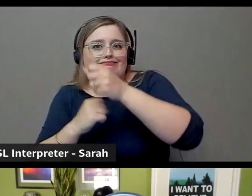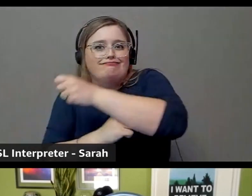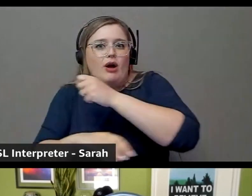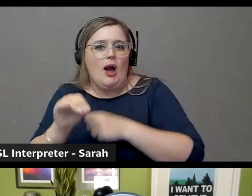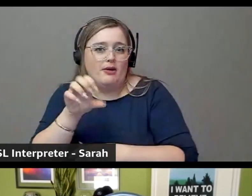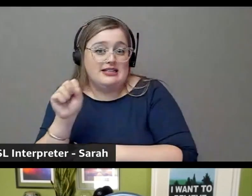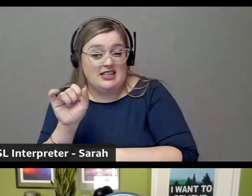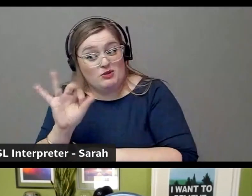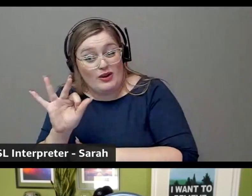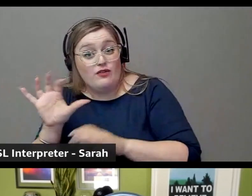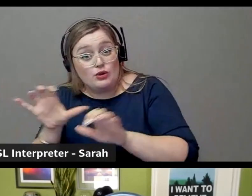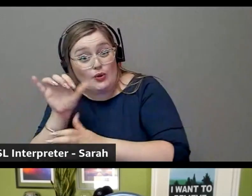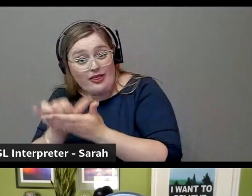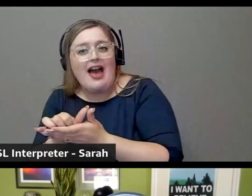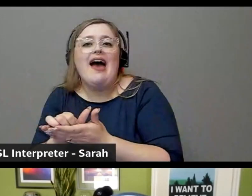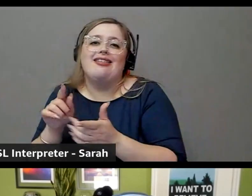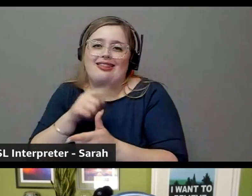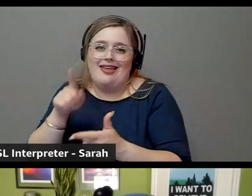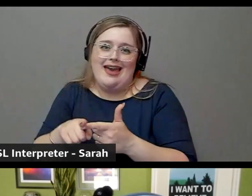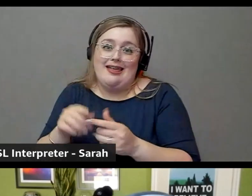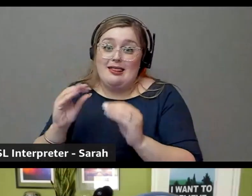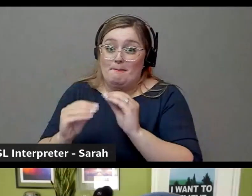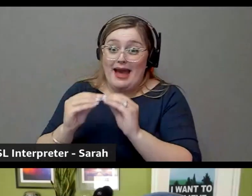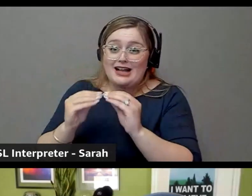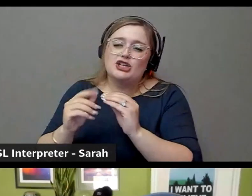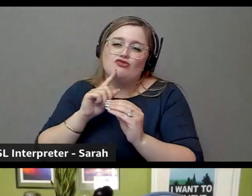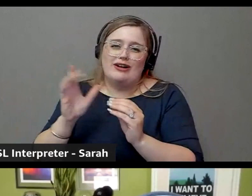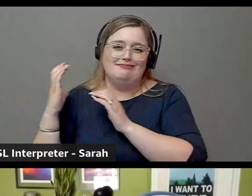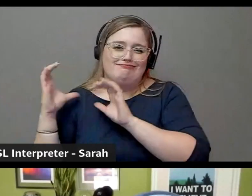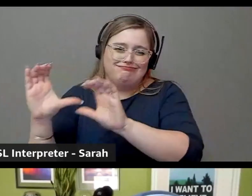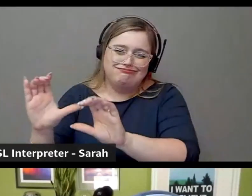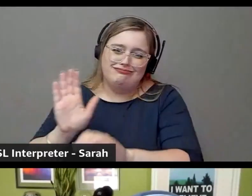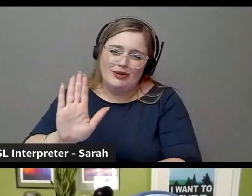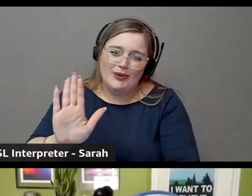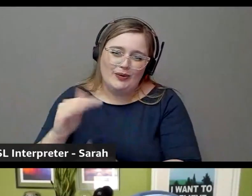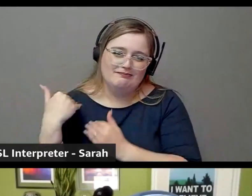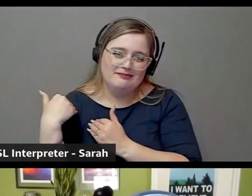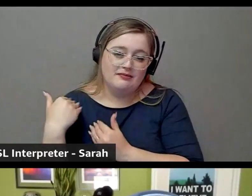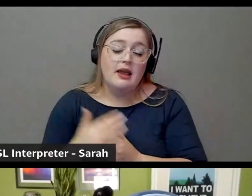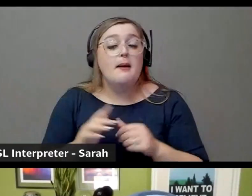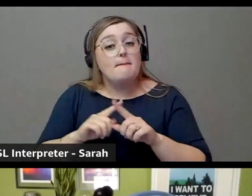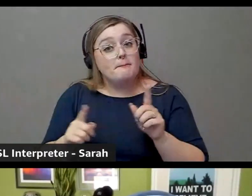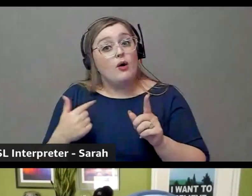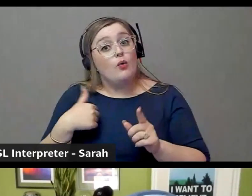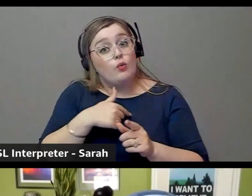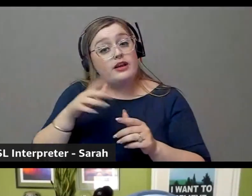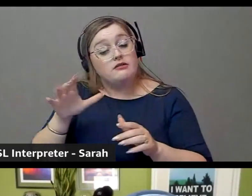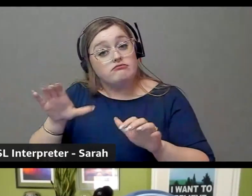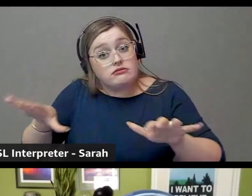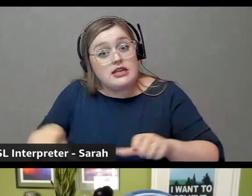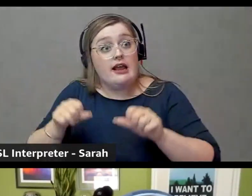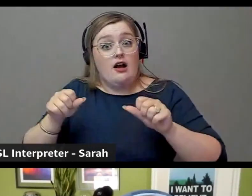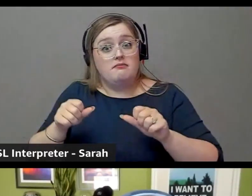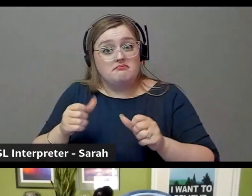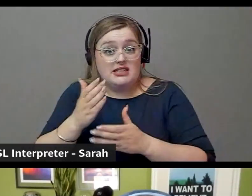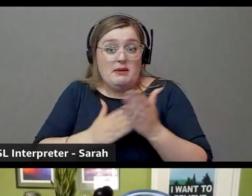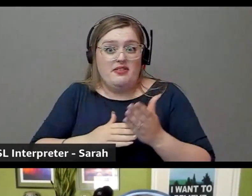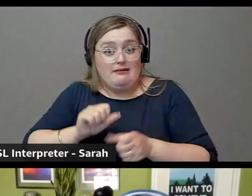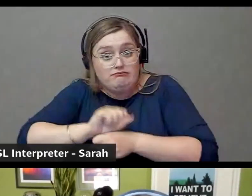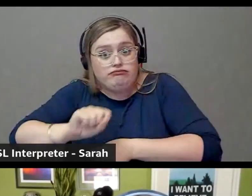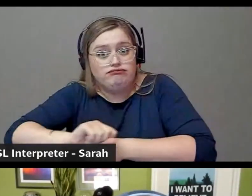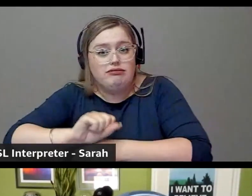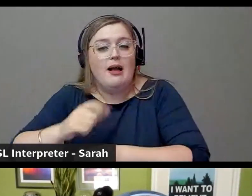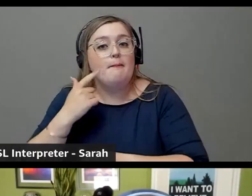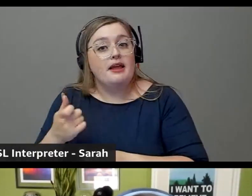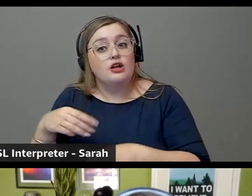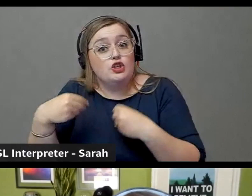that, then the patches are up to you, right? But again, luckily we take some of the heavy lifting there, because once you provide that patched AMI, we